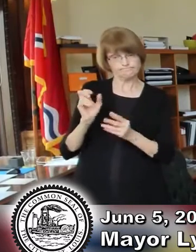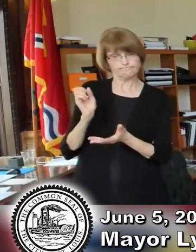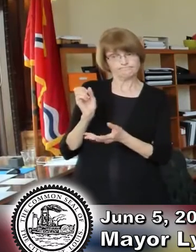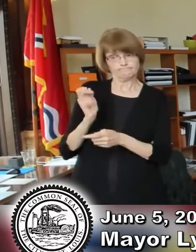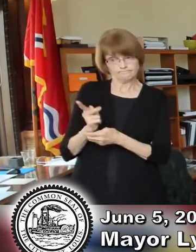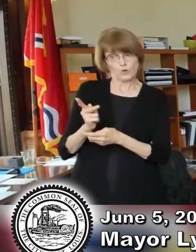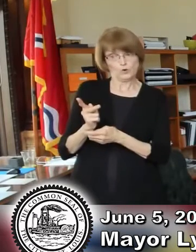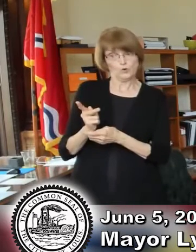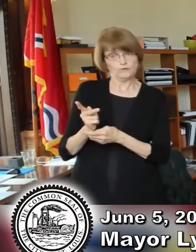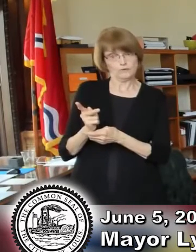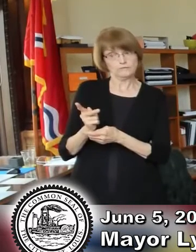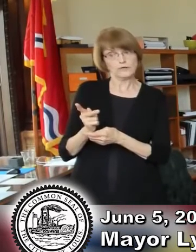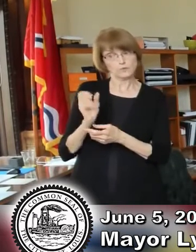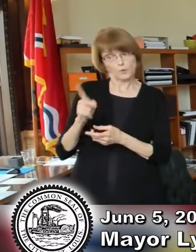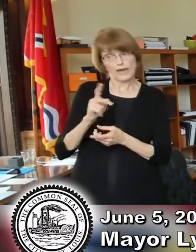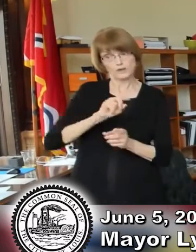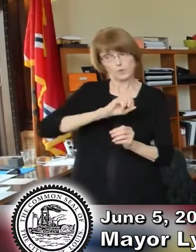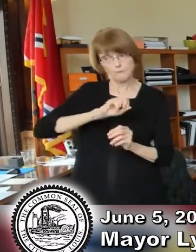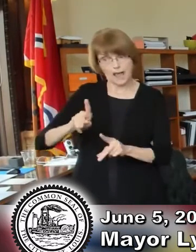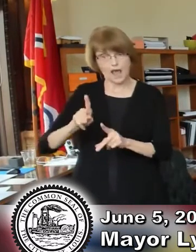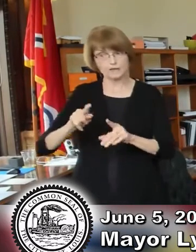open? Great question.